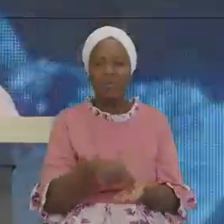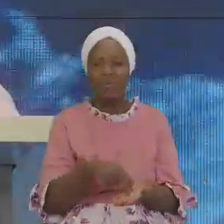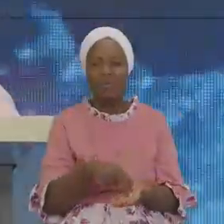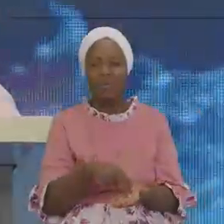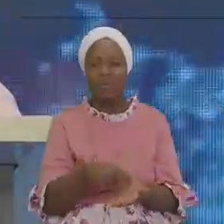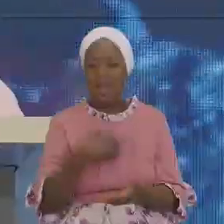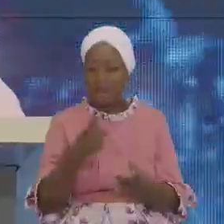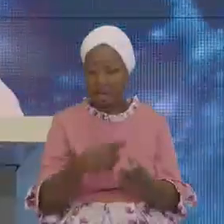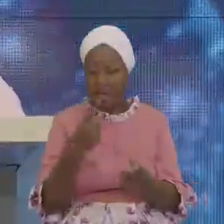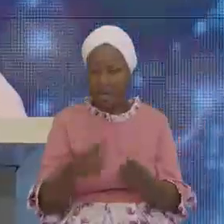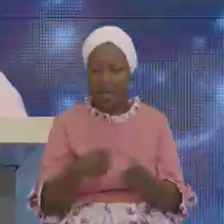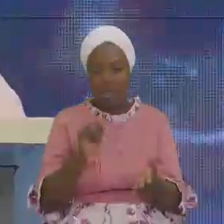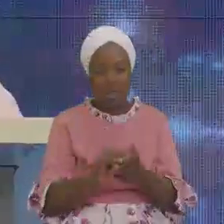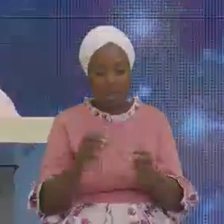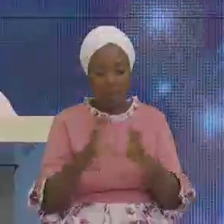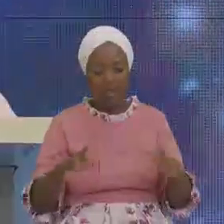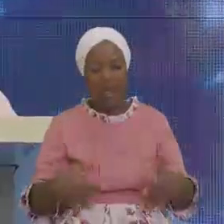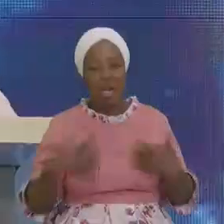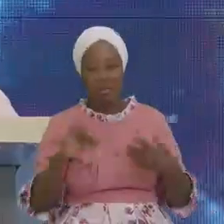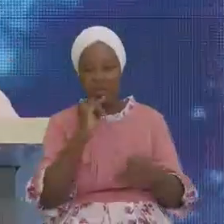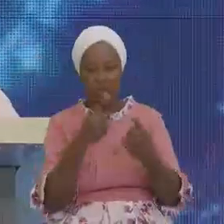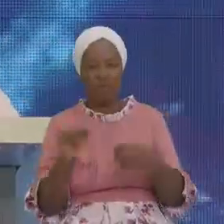And then that abundant life is coming.